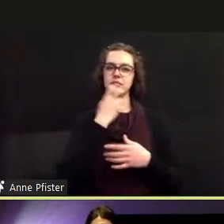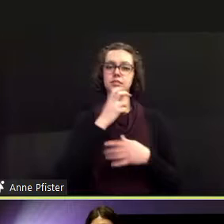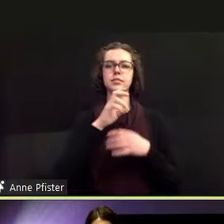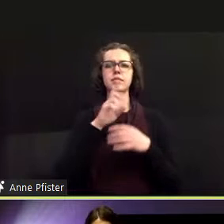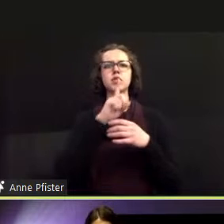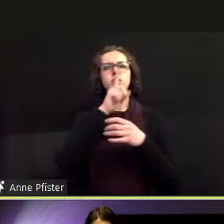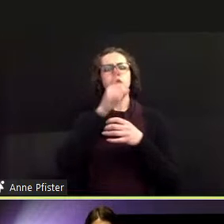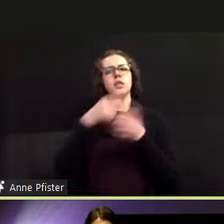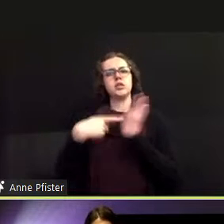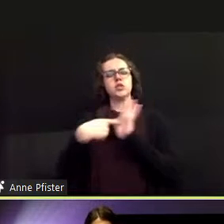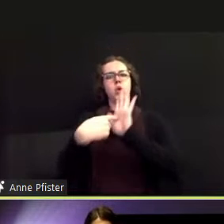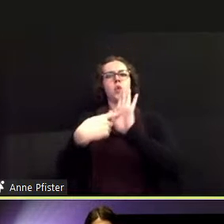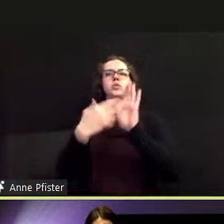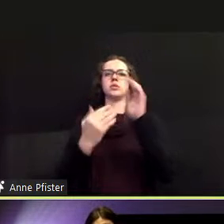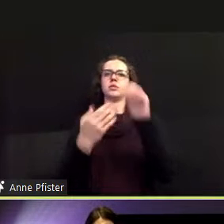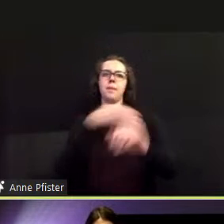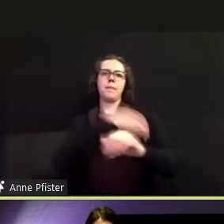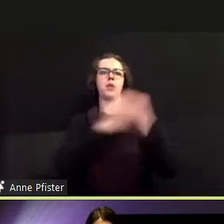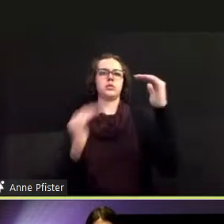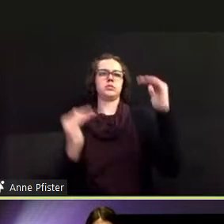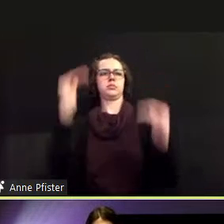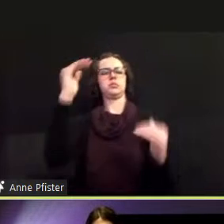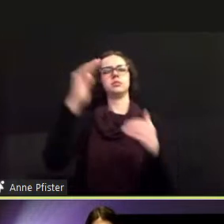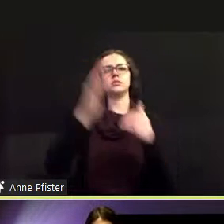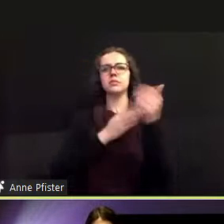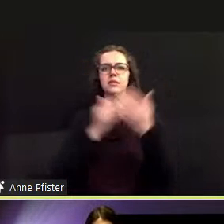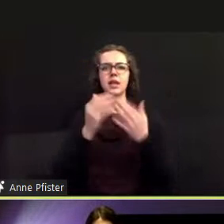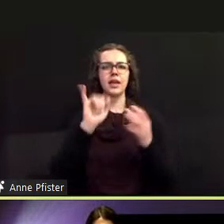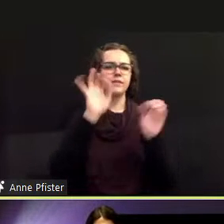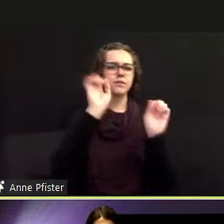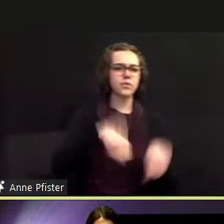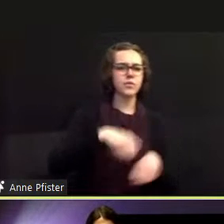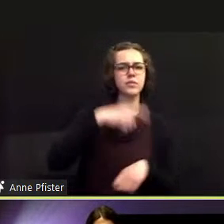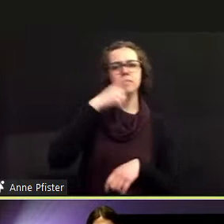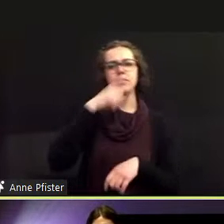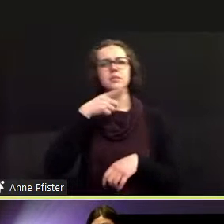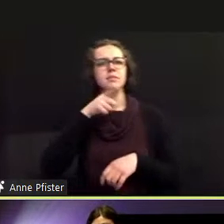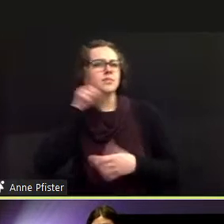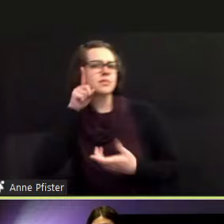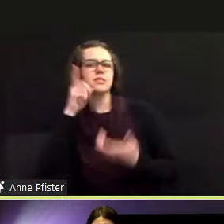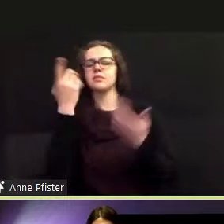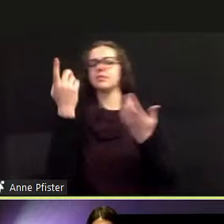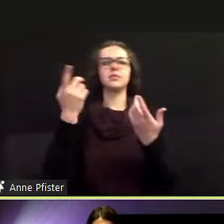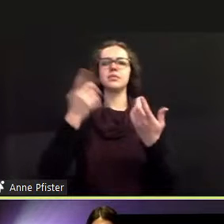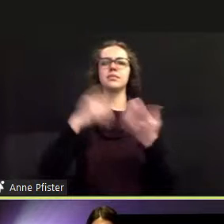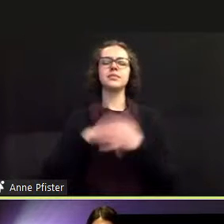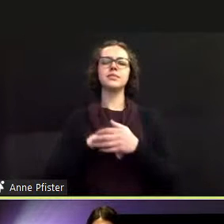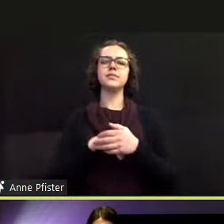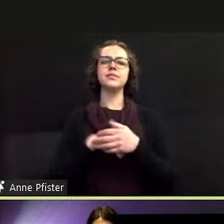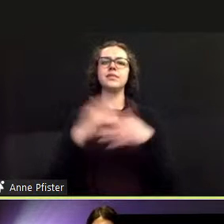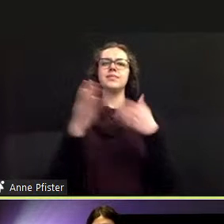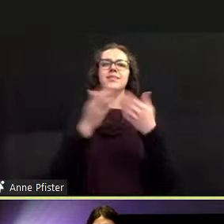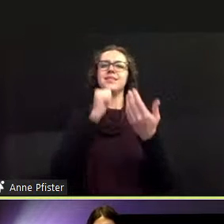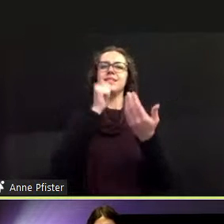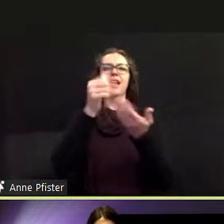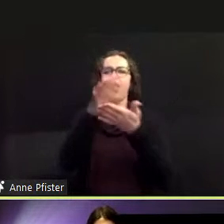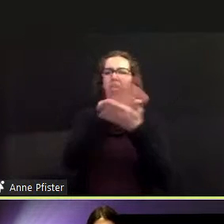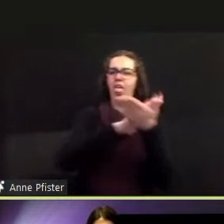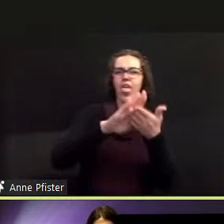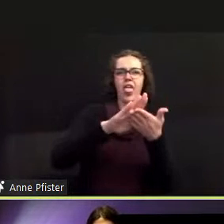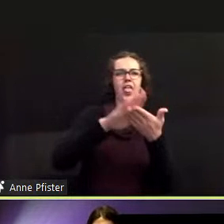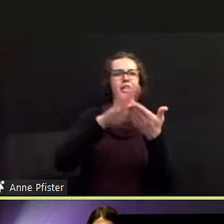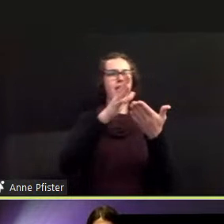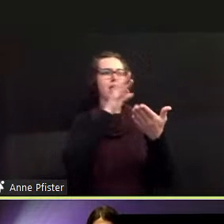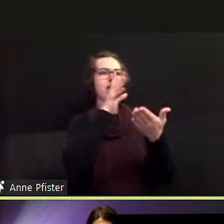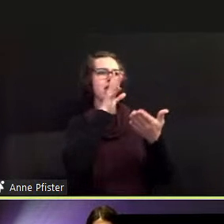power disparities based on one's amount of hearing ability, without seeking to, quote, adhere to a form of linguistic separatism or purism that doesn't fit the